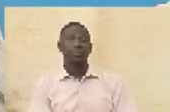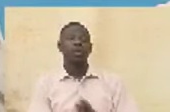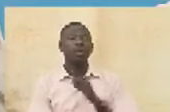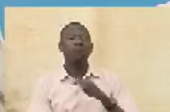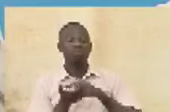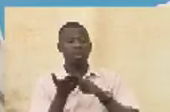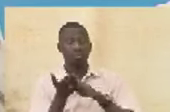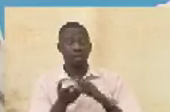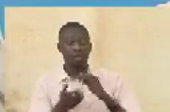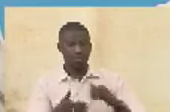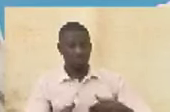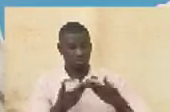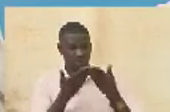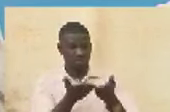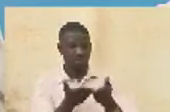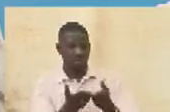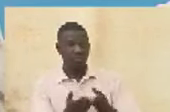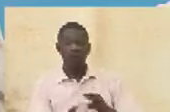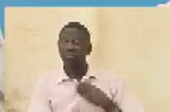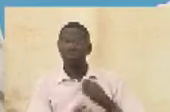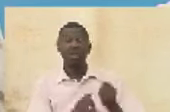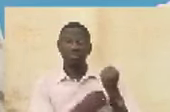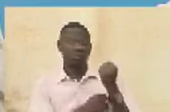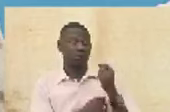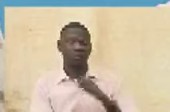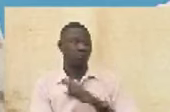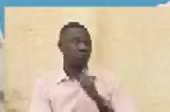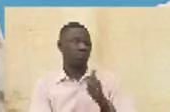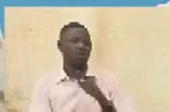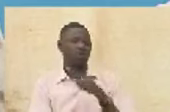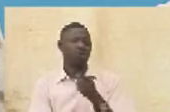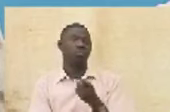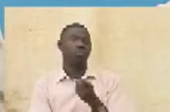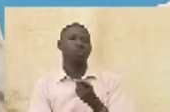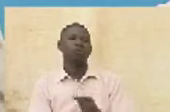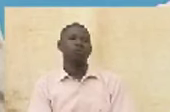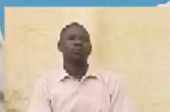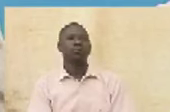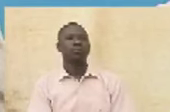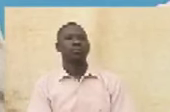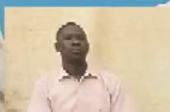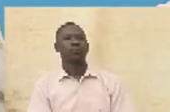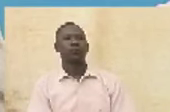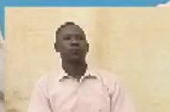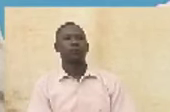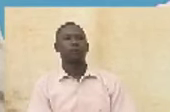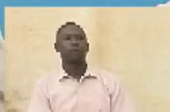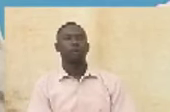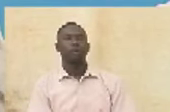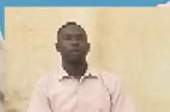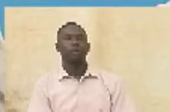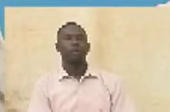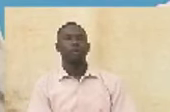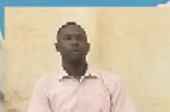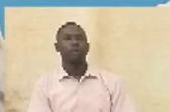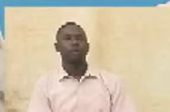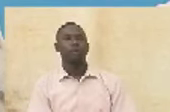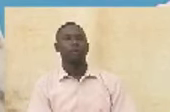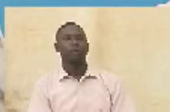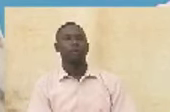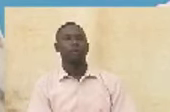the medicine you are coming to drink will not be good for you people. Well,